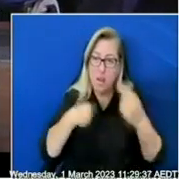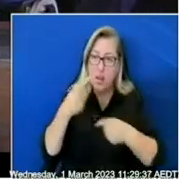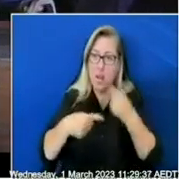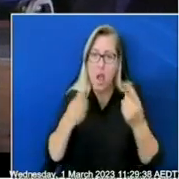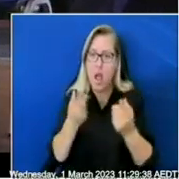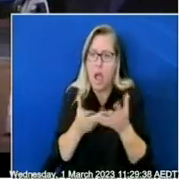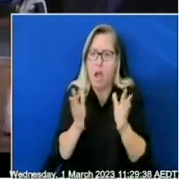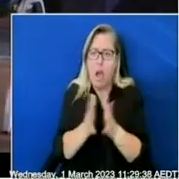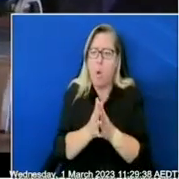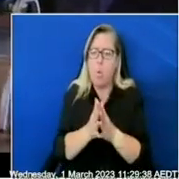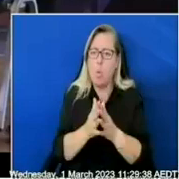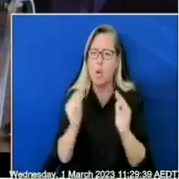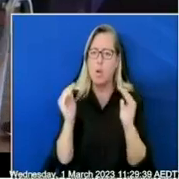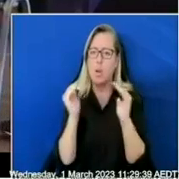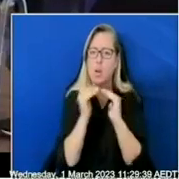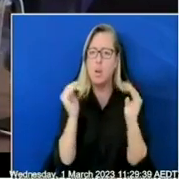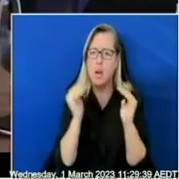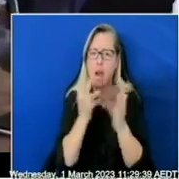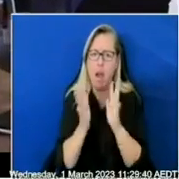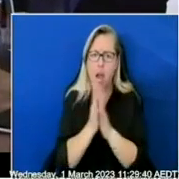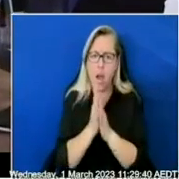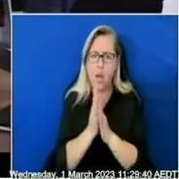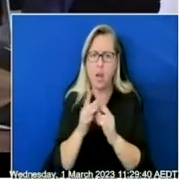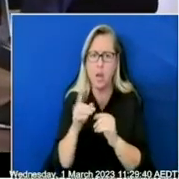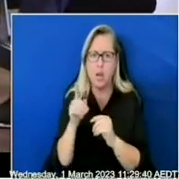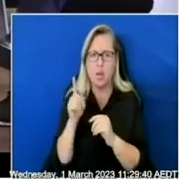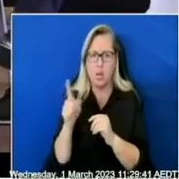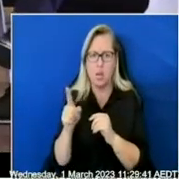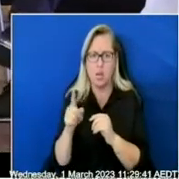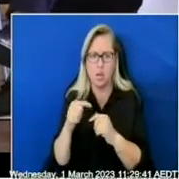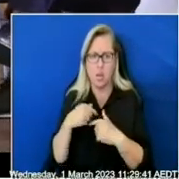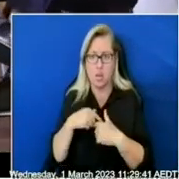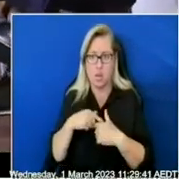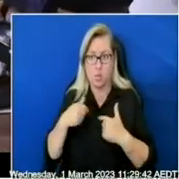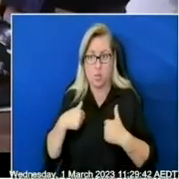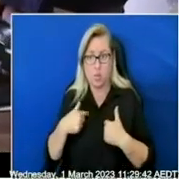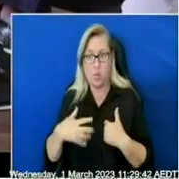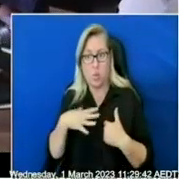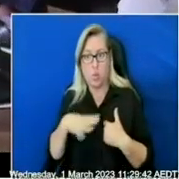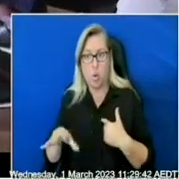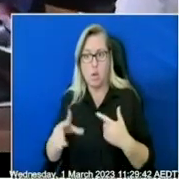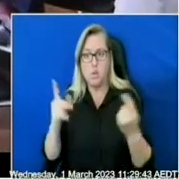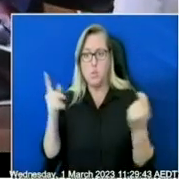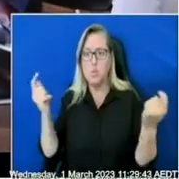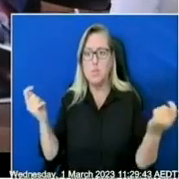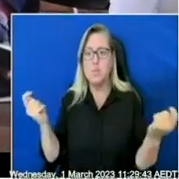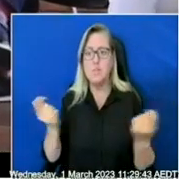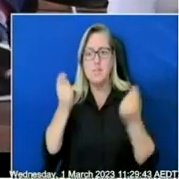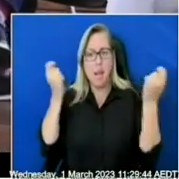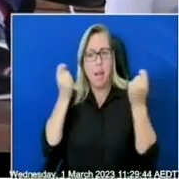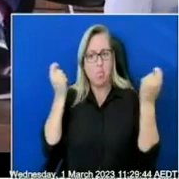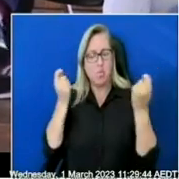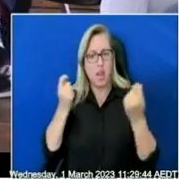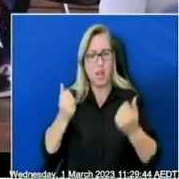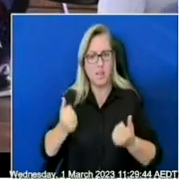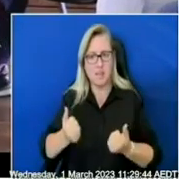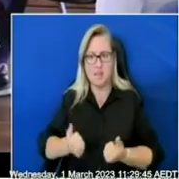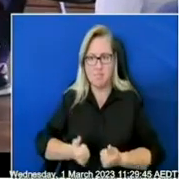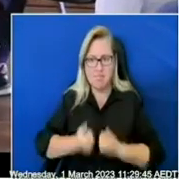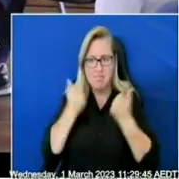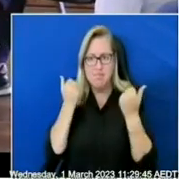celebrate and honour our family... and share that amazing story of their resilience and courage and strength,